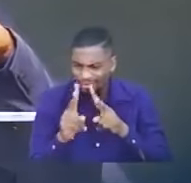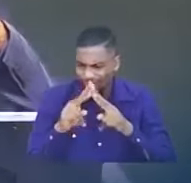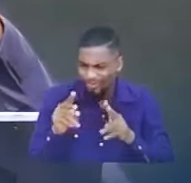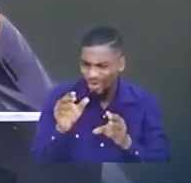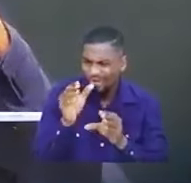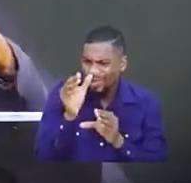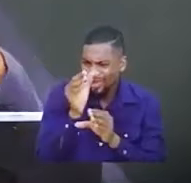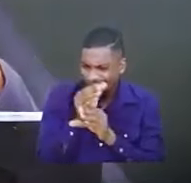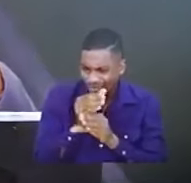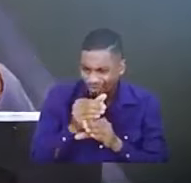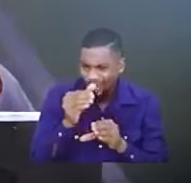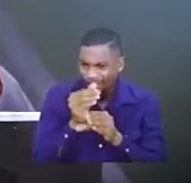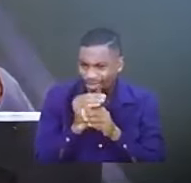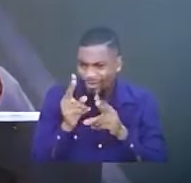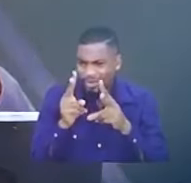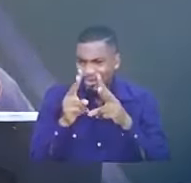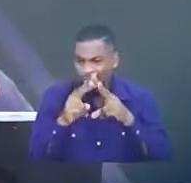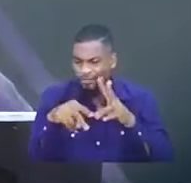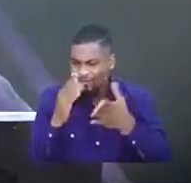They are prudent.